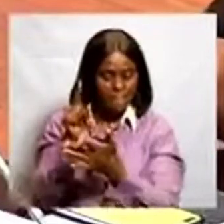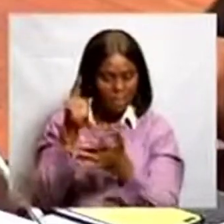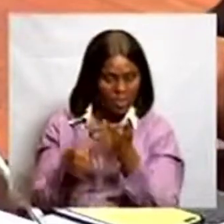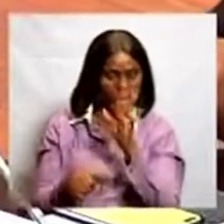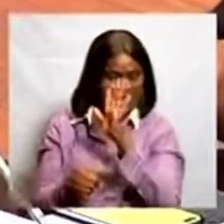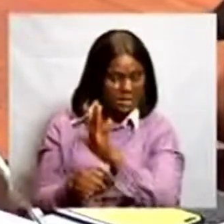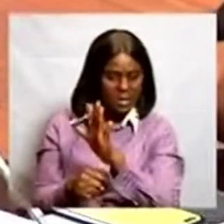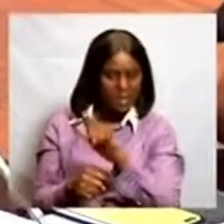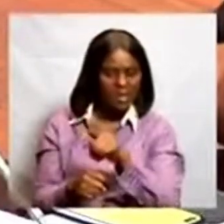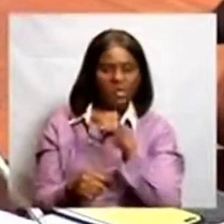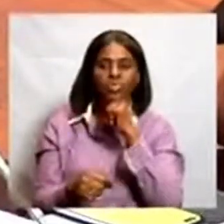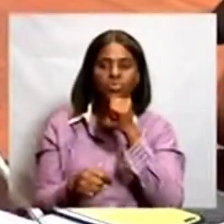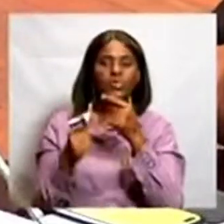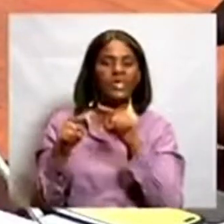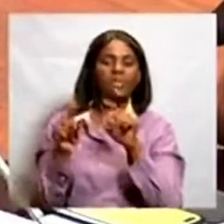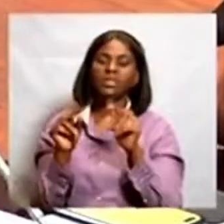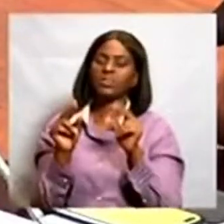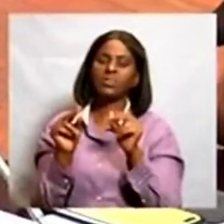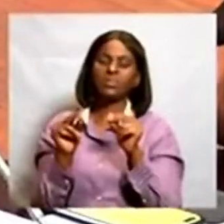is there, that shouldn't happen.